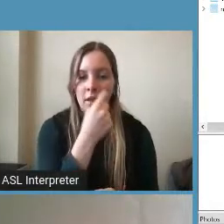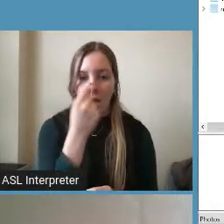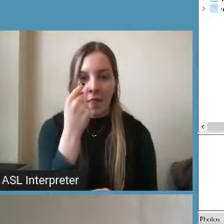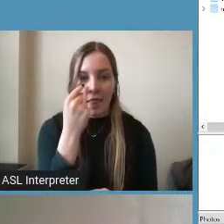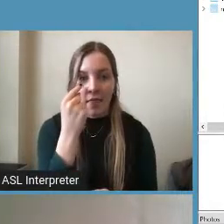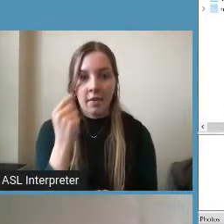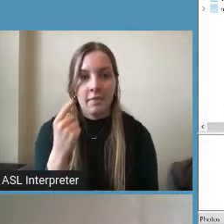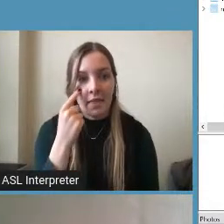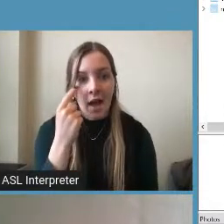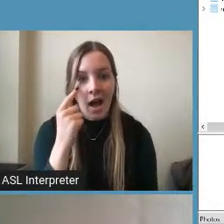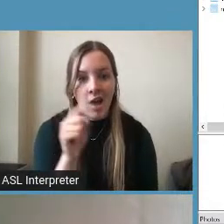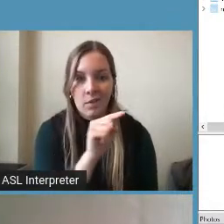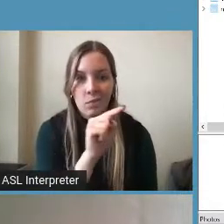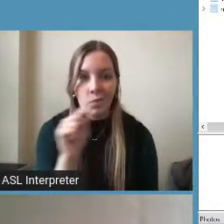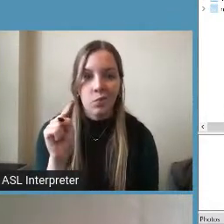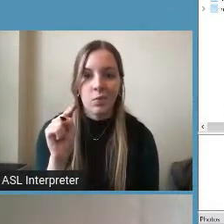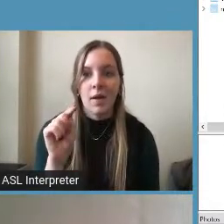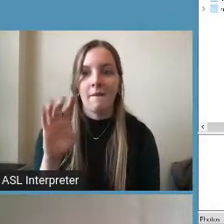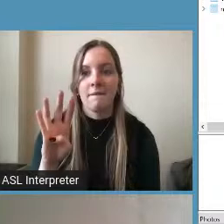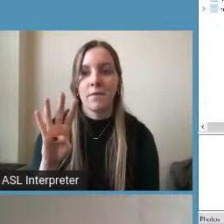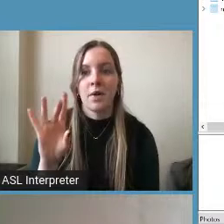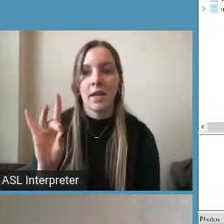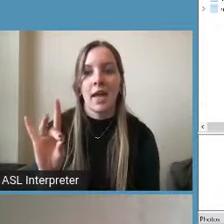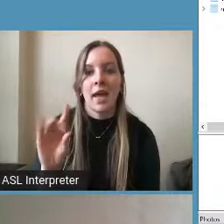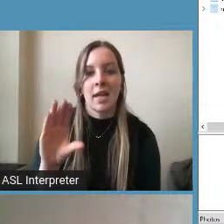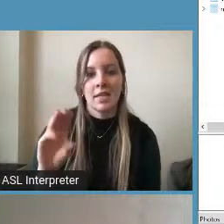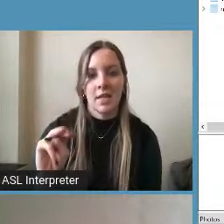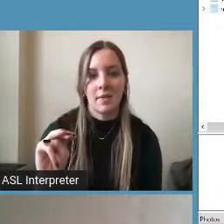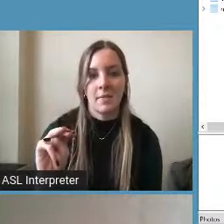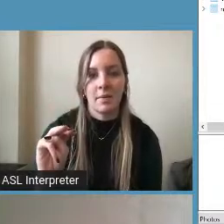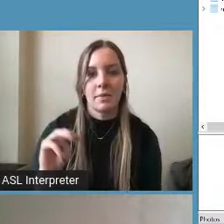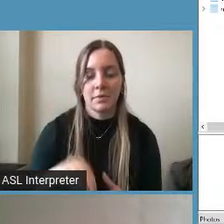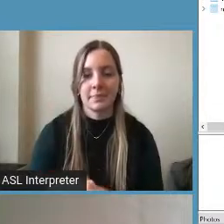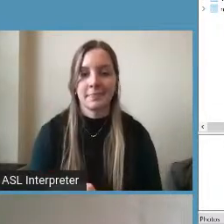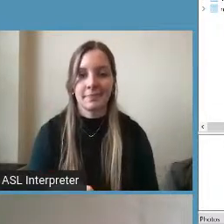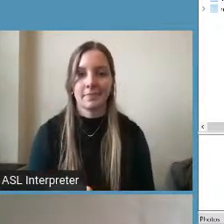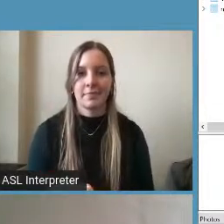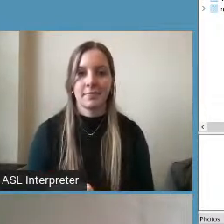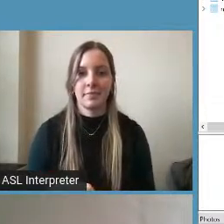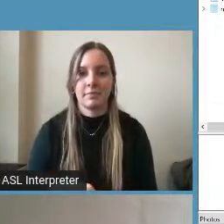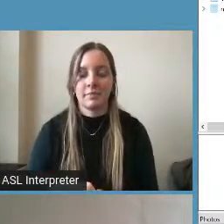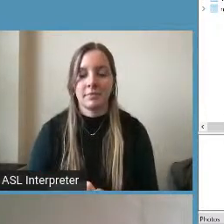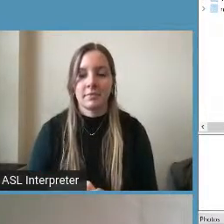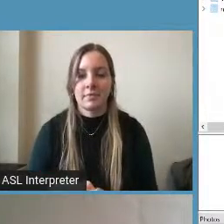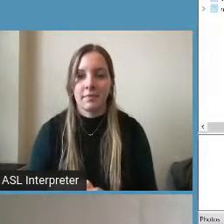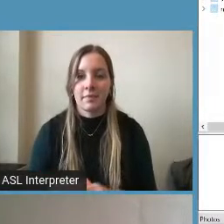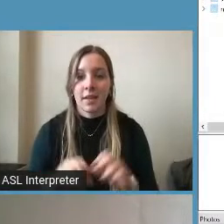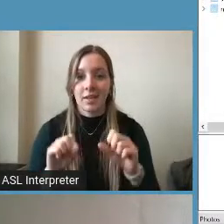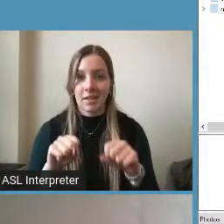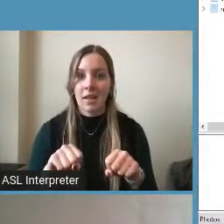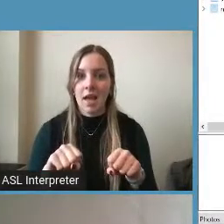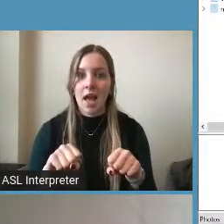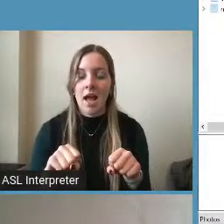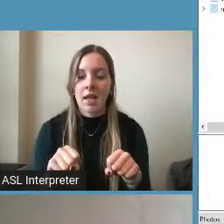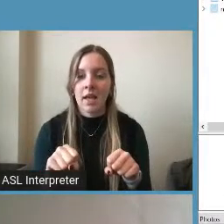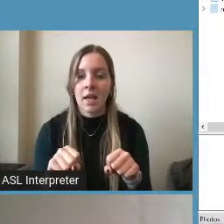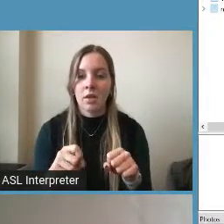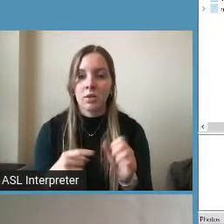The other thing is I can show this with pictures on it, the texture